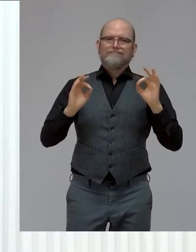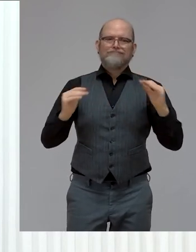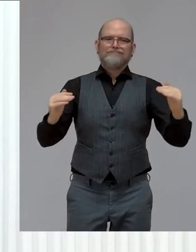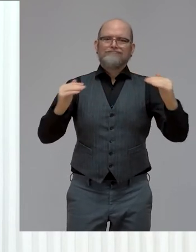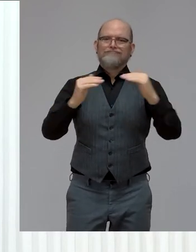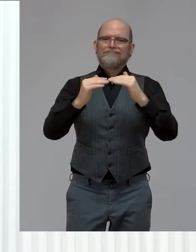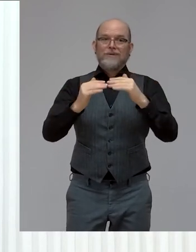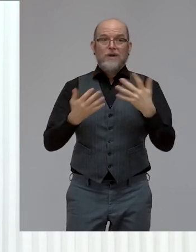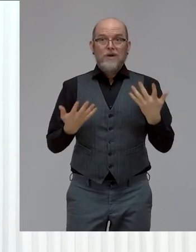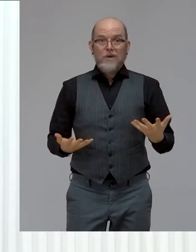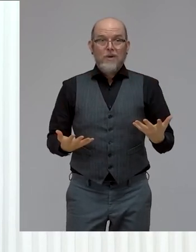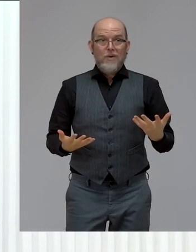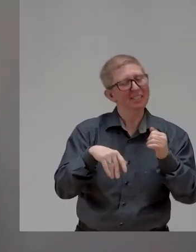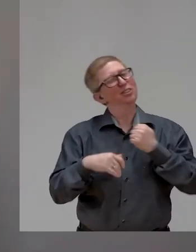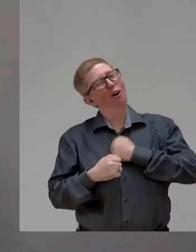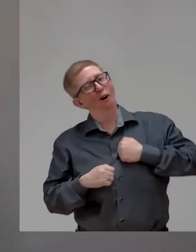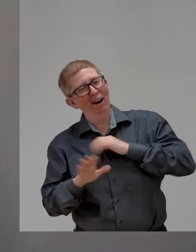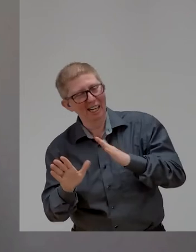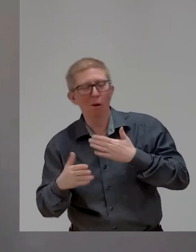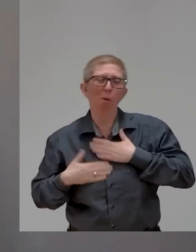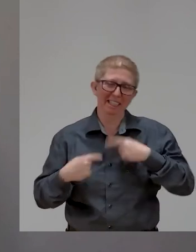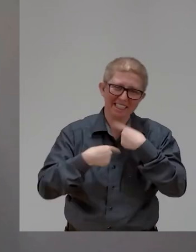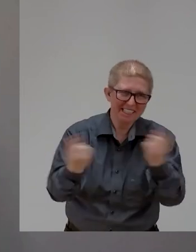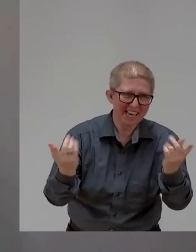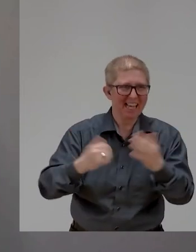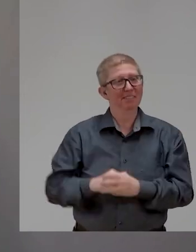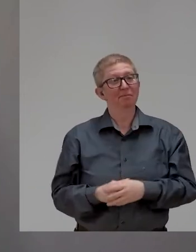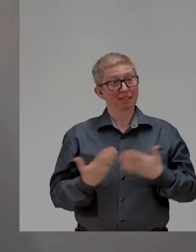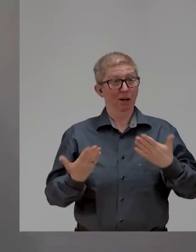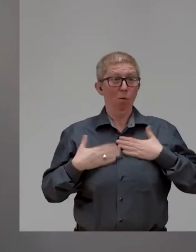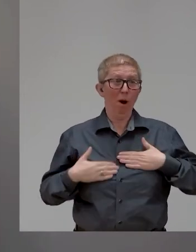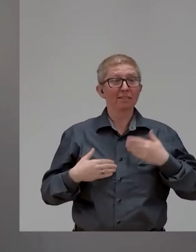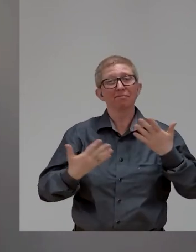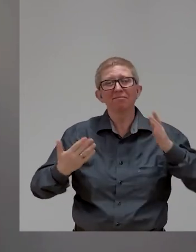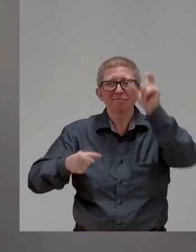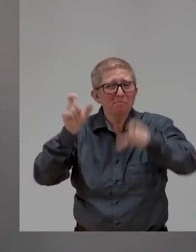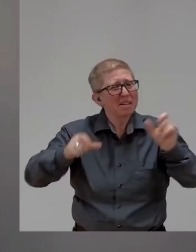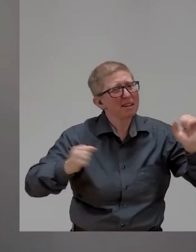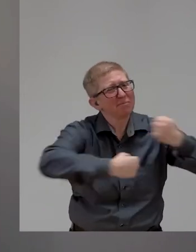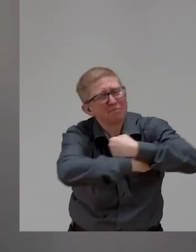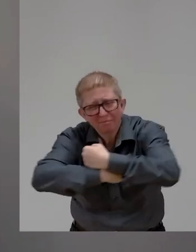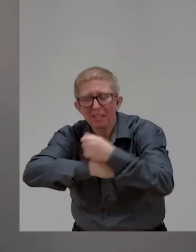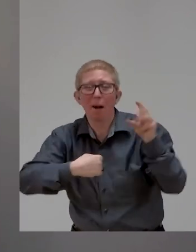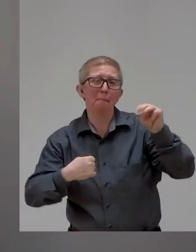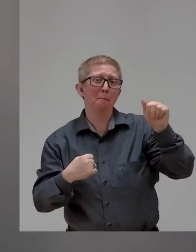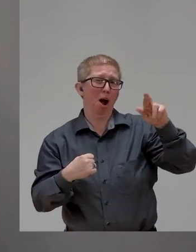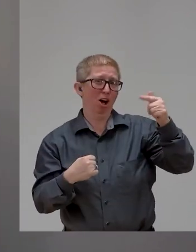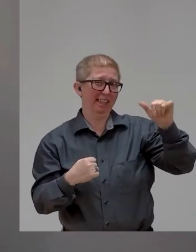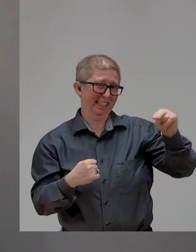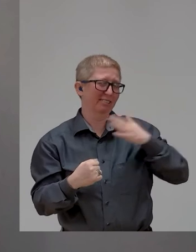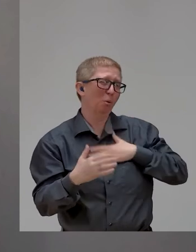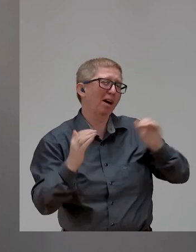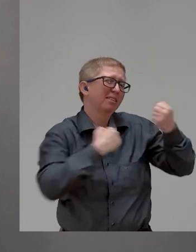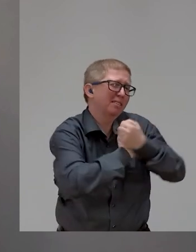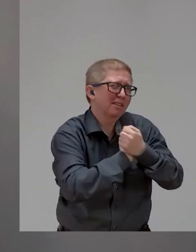inspiring conference. Caroline? I wish that I could give you a big hug, Martin. And you have to promise us a very, very